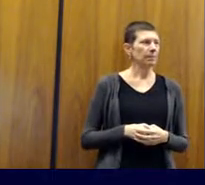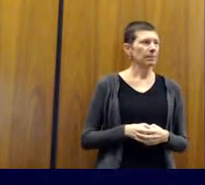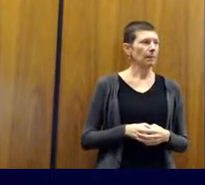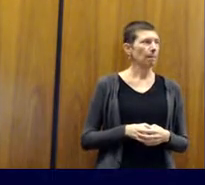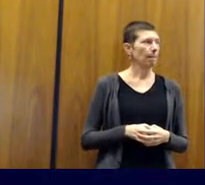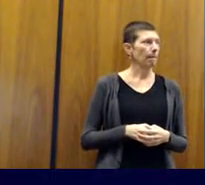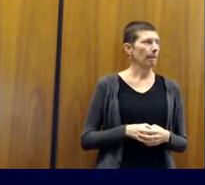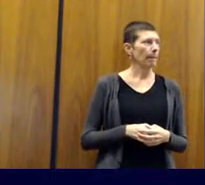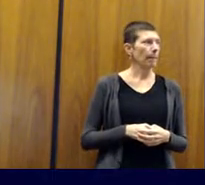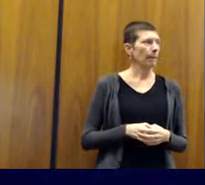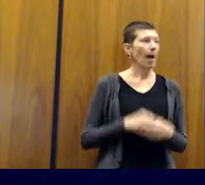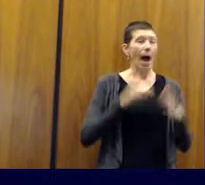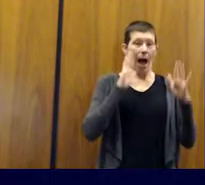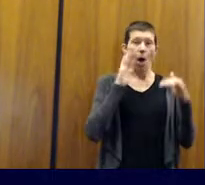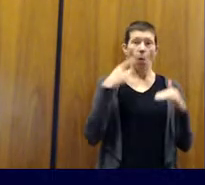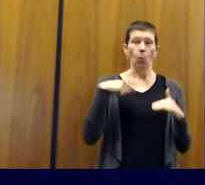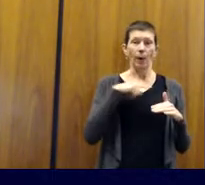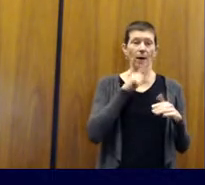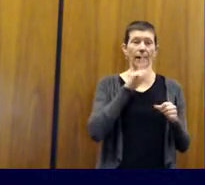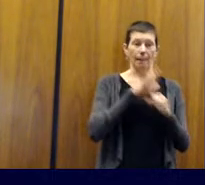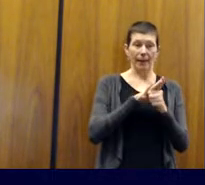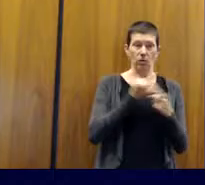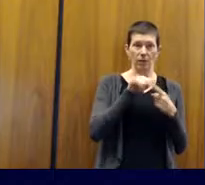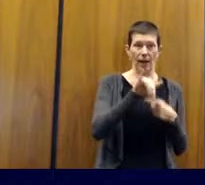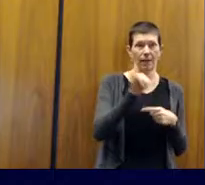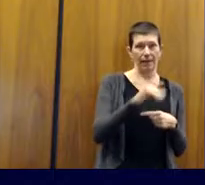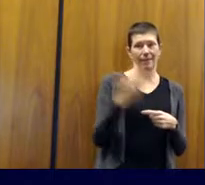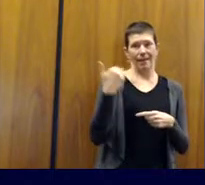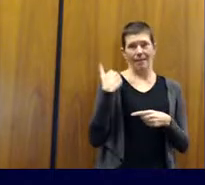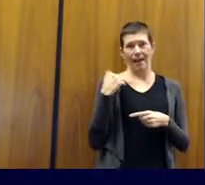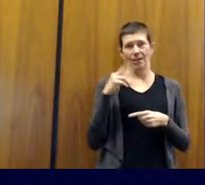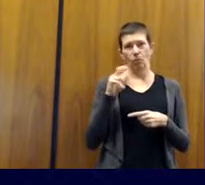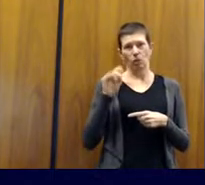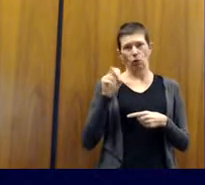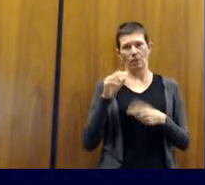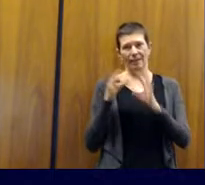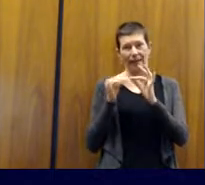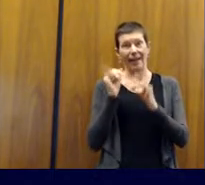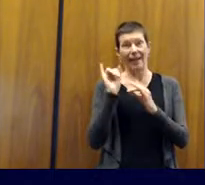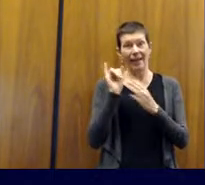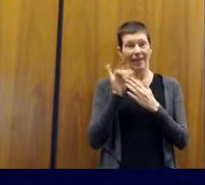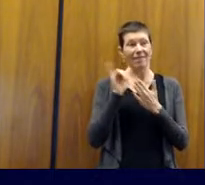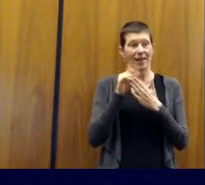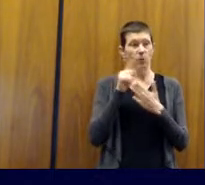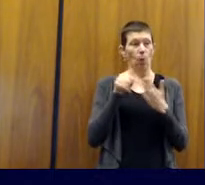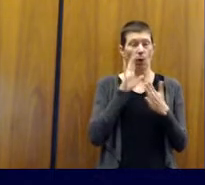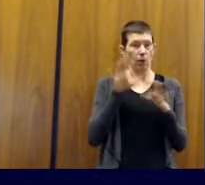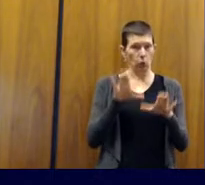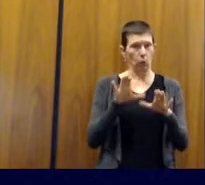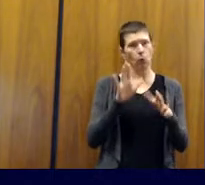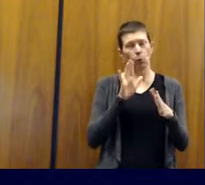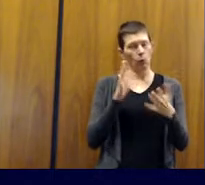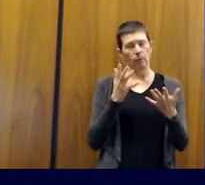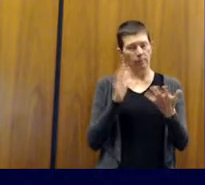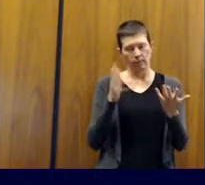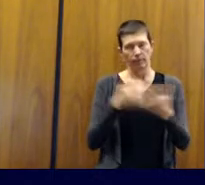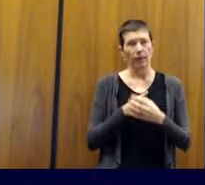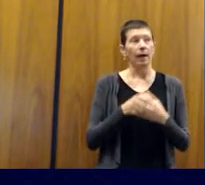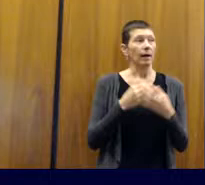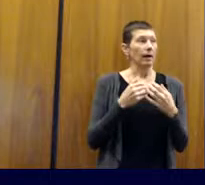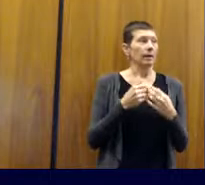I hope we are committed to it like the last resolution stated, if that's what we're going to do, if that's what this board says. Now,